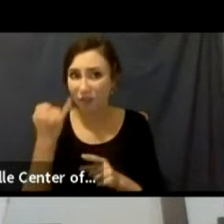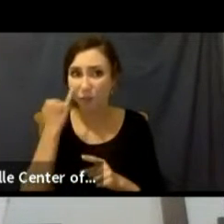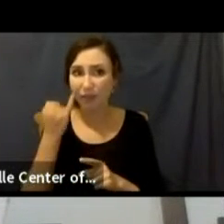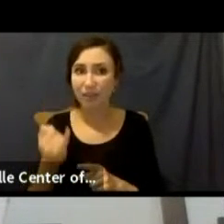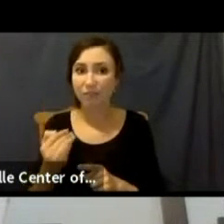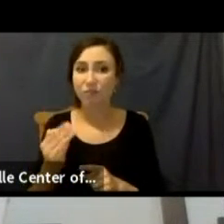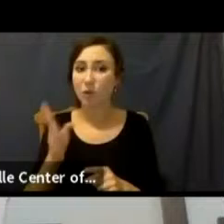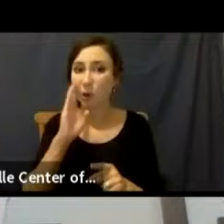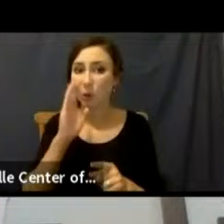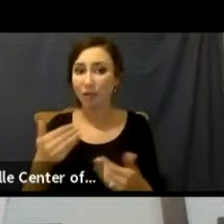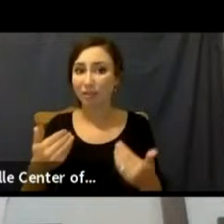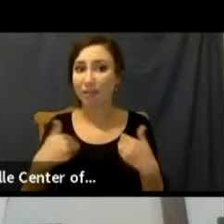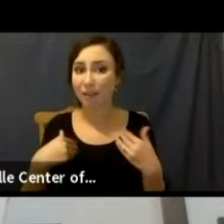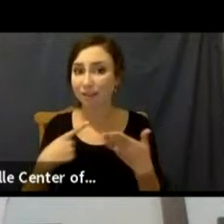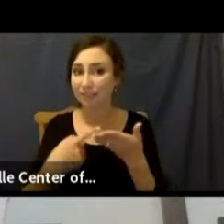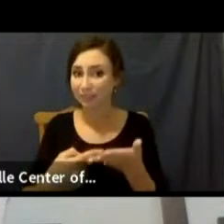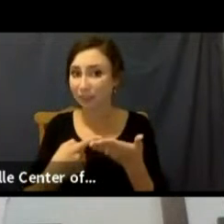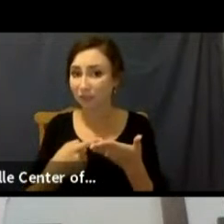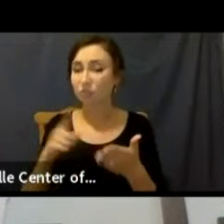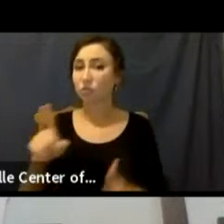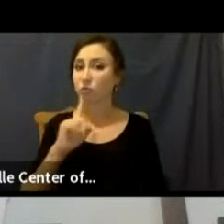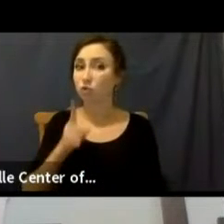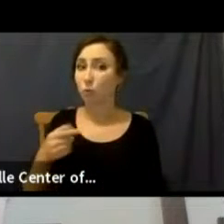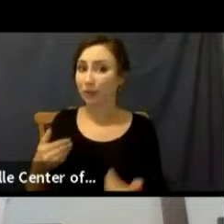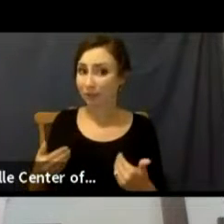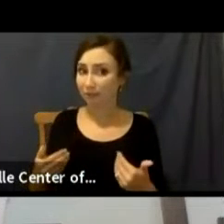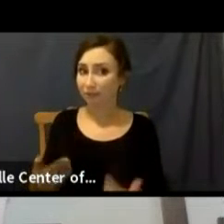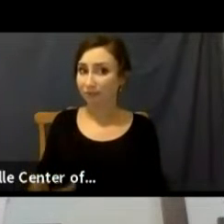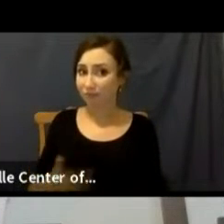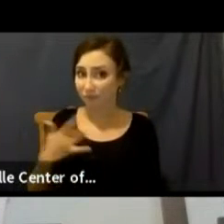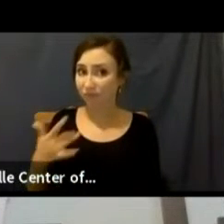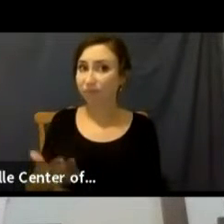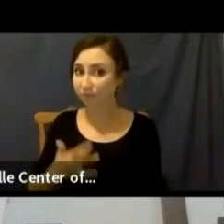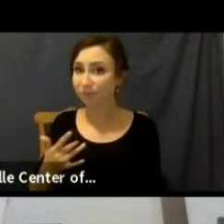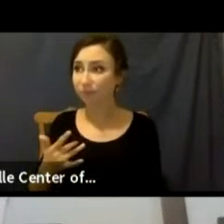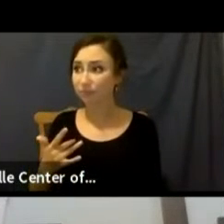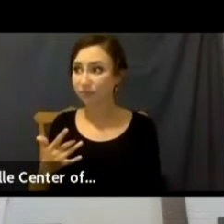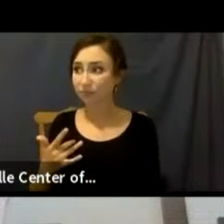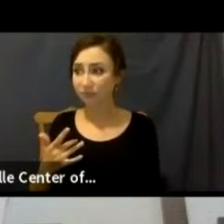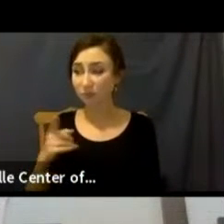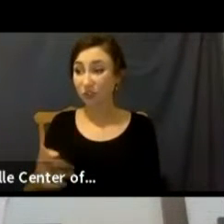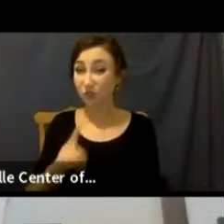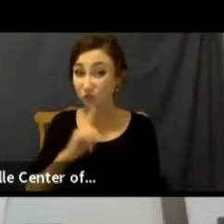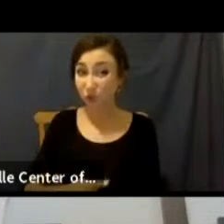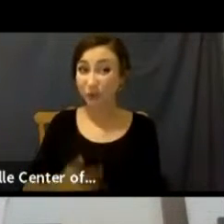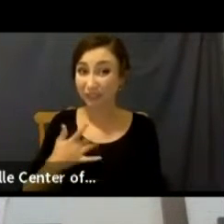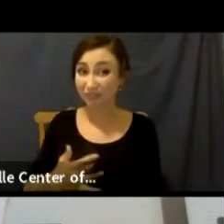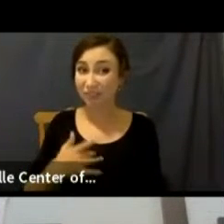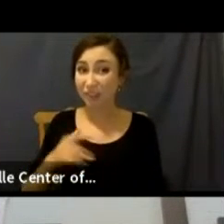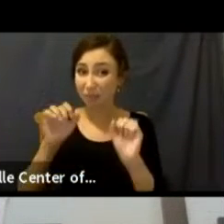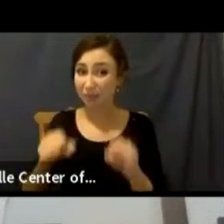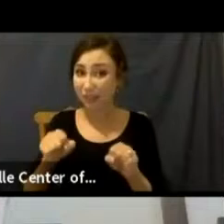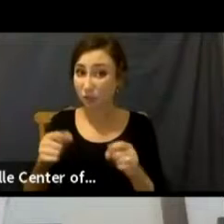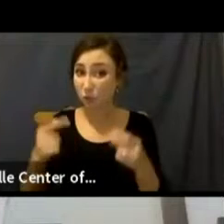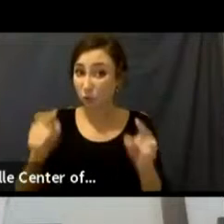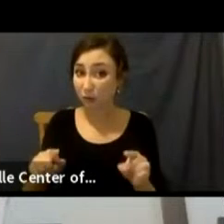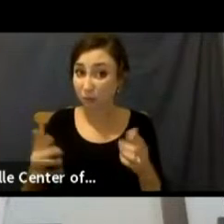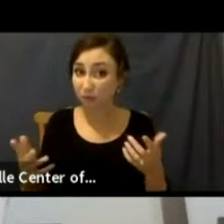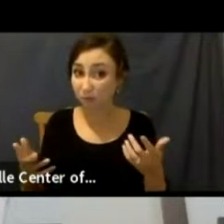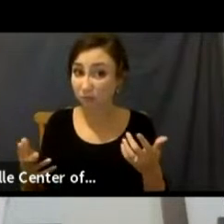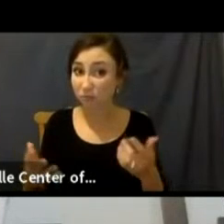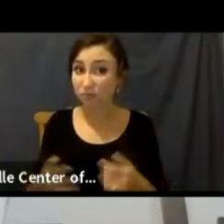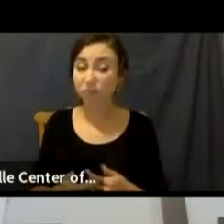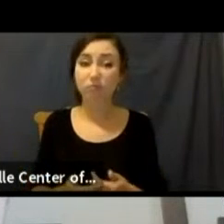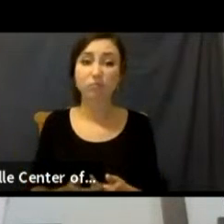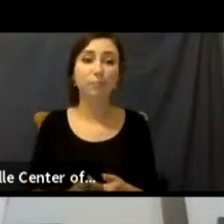discussion, do you truly, sir, have the sense that is has the potential to occur?